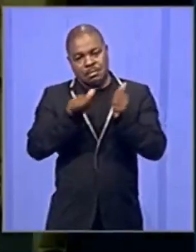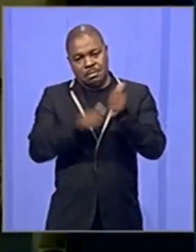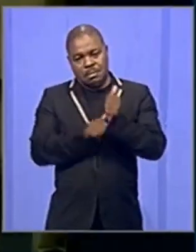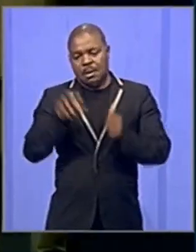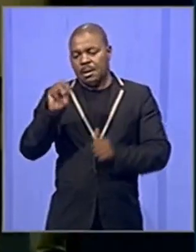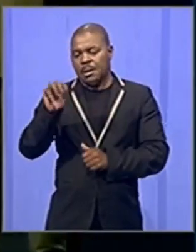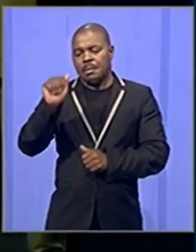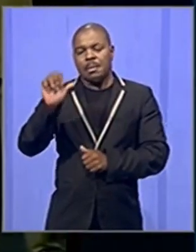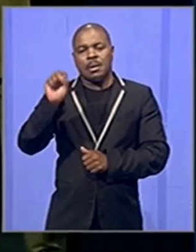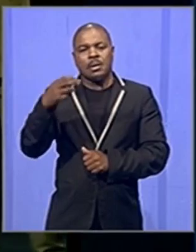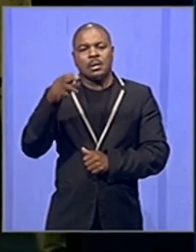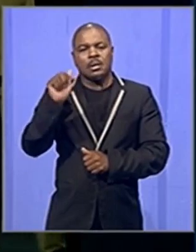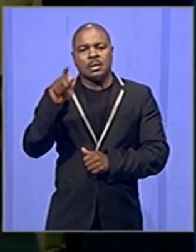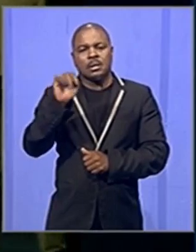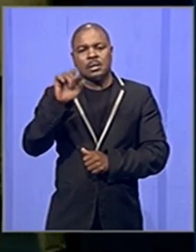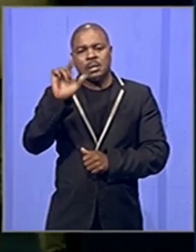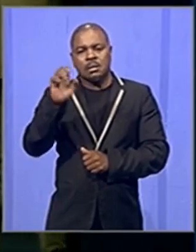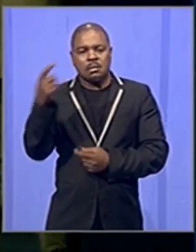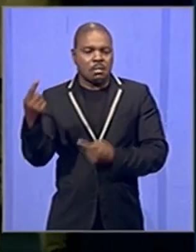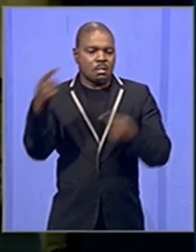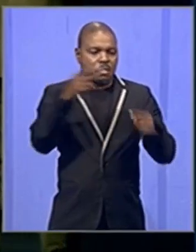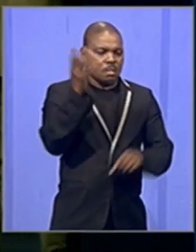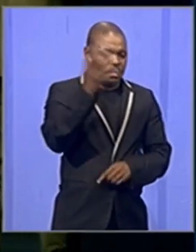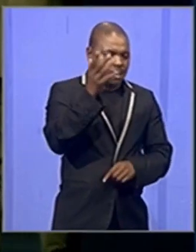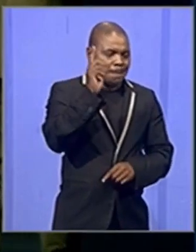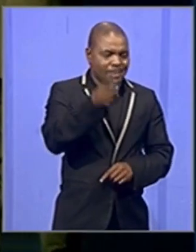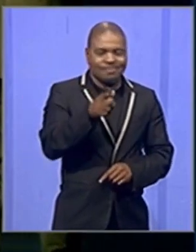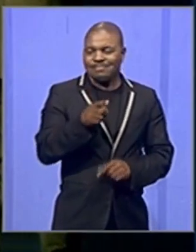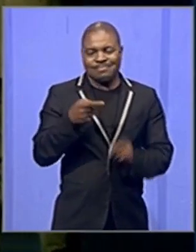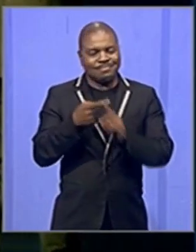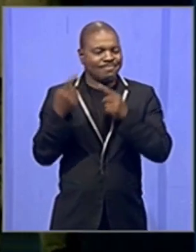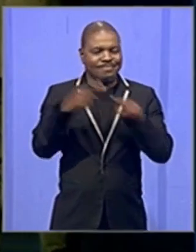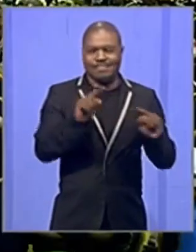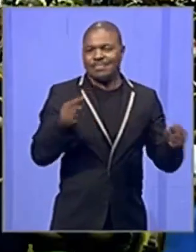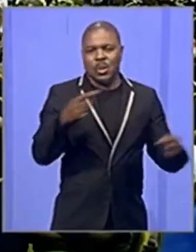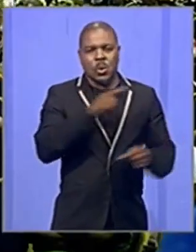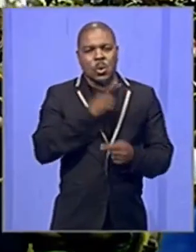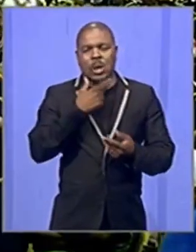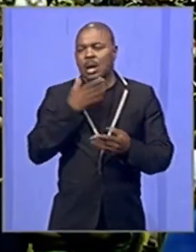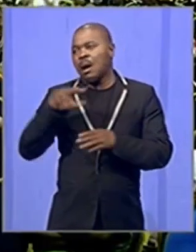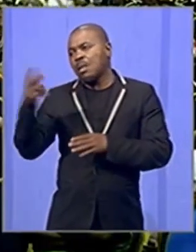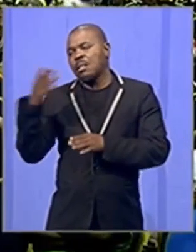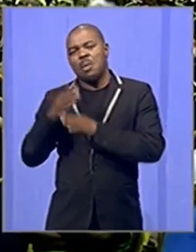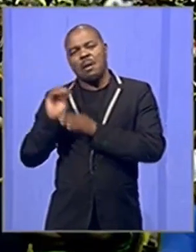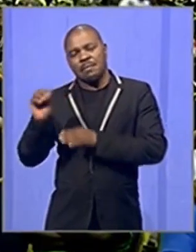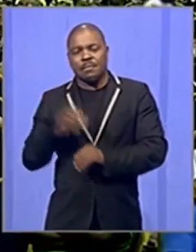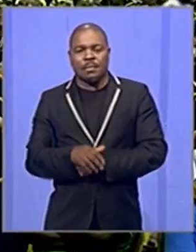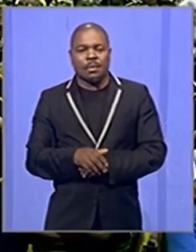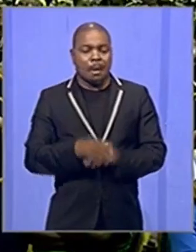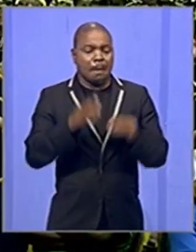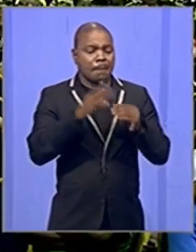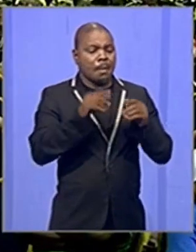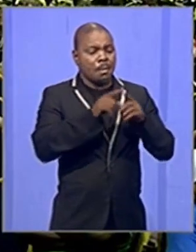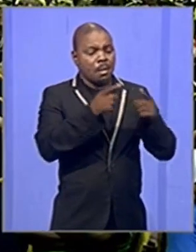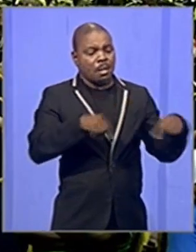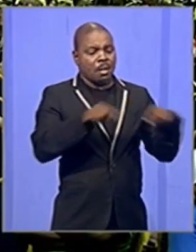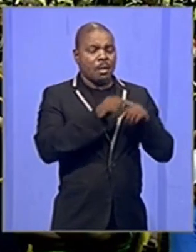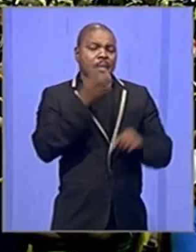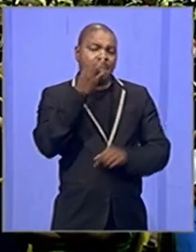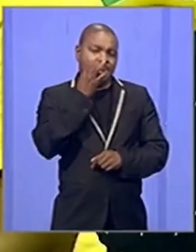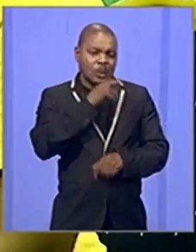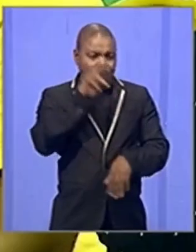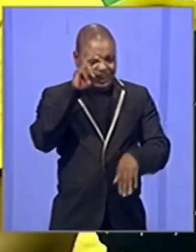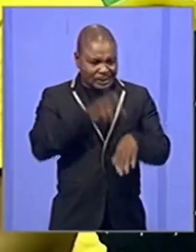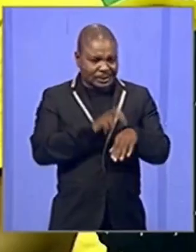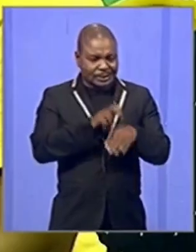ka nna karolo ya kopano ga a ka tla ka ntlha ya ditshwarego dingwe. Fela maloko mangwe a lekoko a re go tshwanetse go samaganwa le dithulano